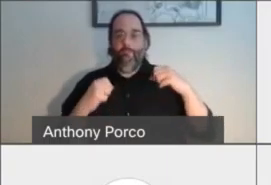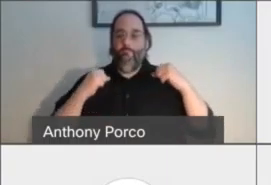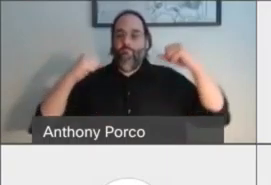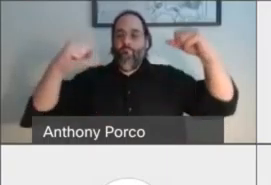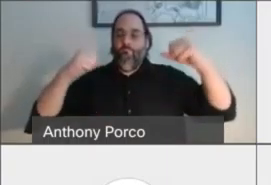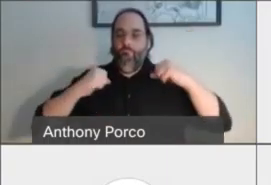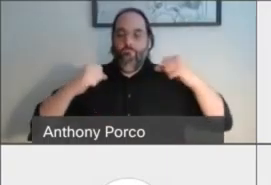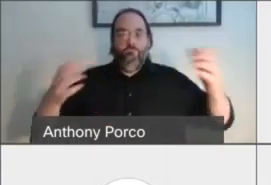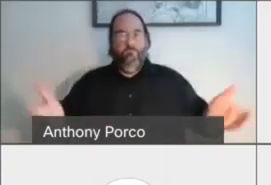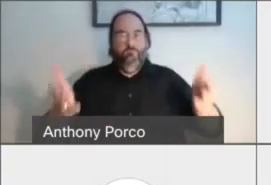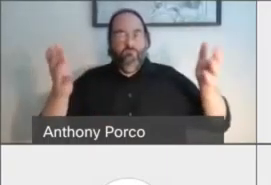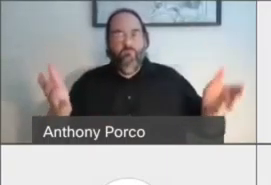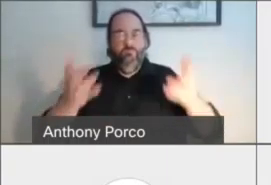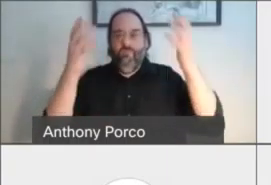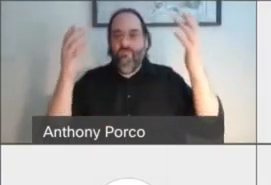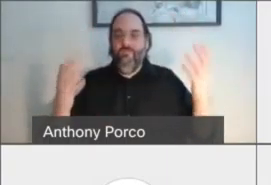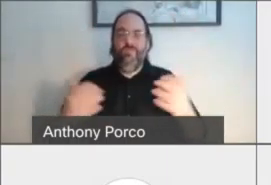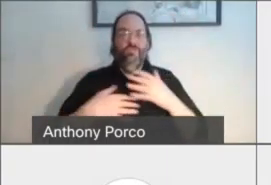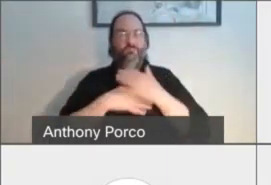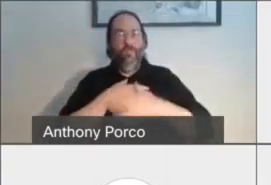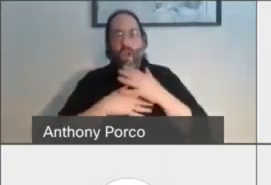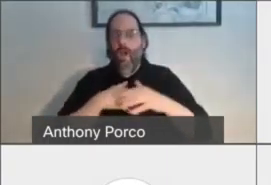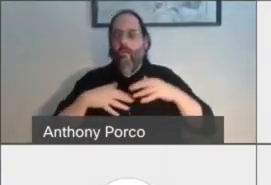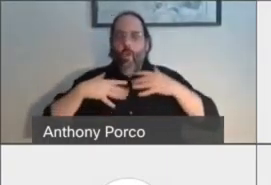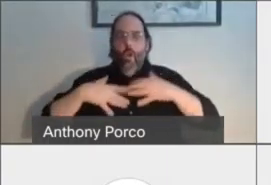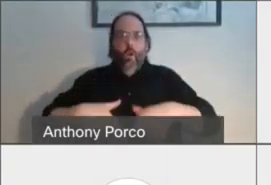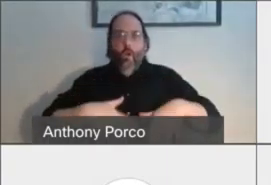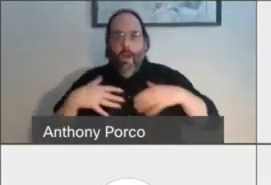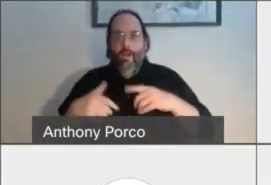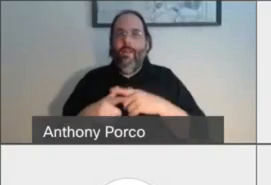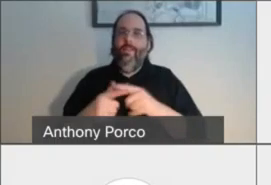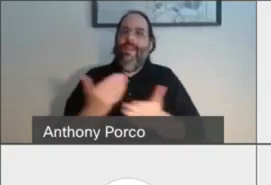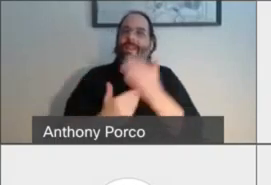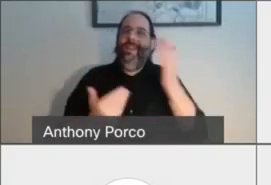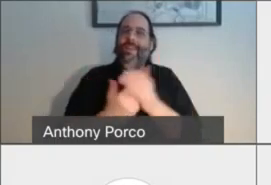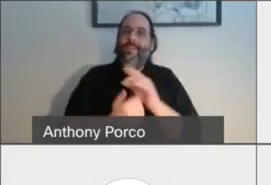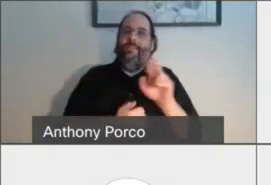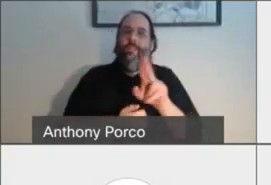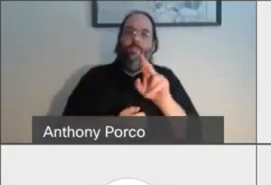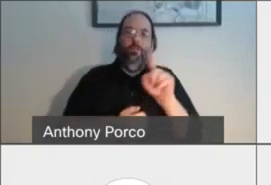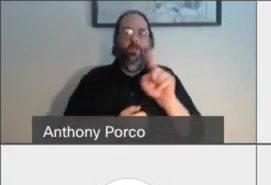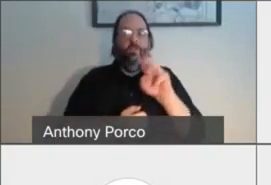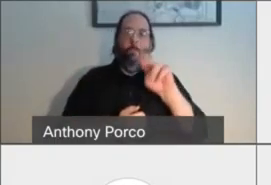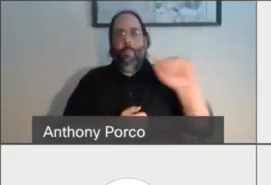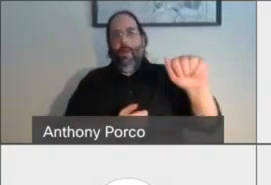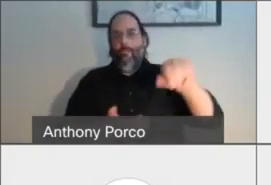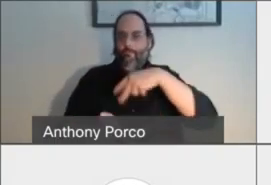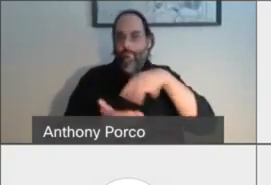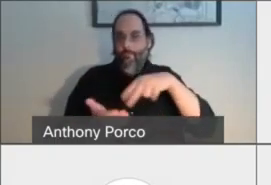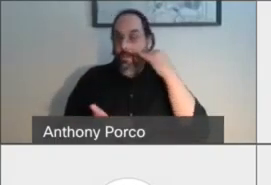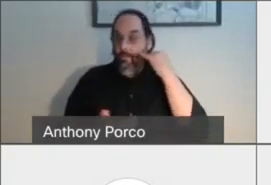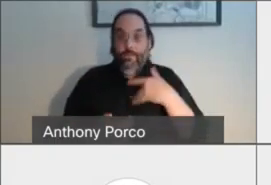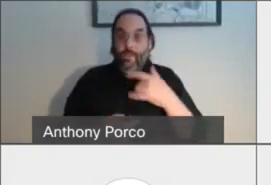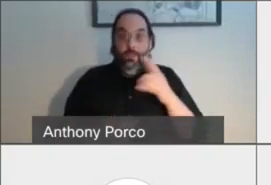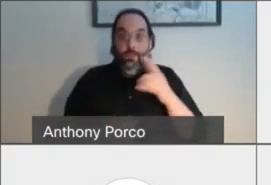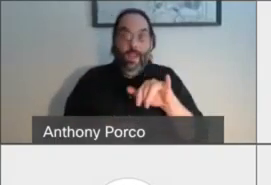get that blood flowing to the muscles, and then we'll do an easy-to-follow Zumba routine. And if you feel like you can't do it